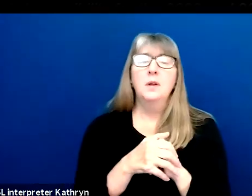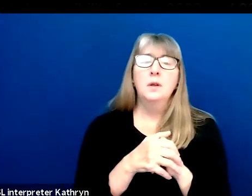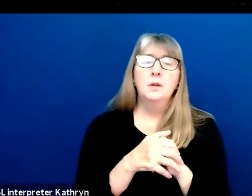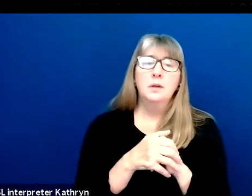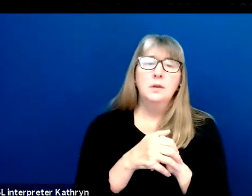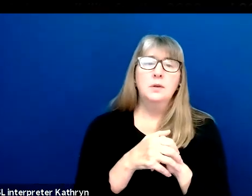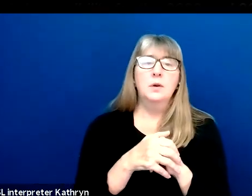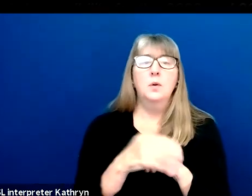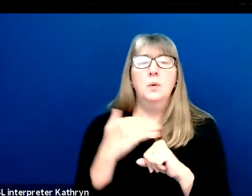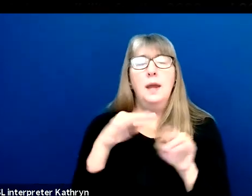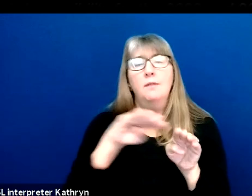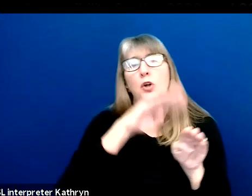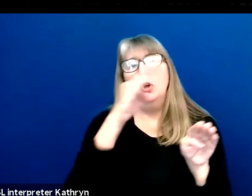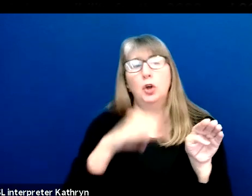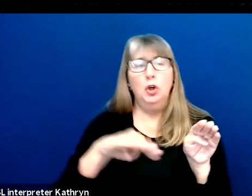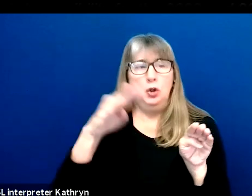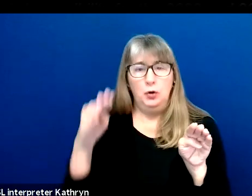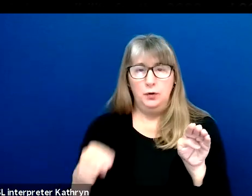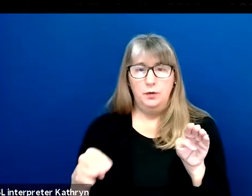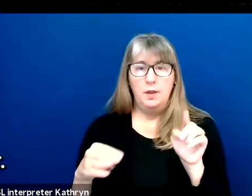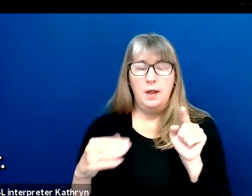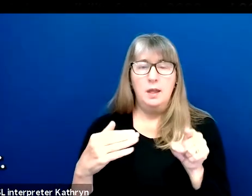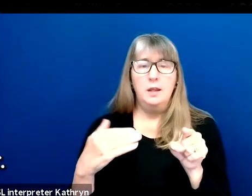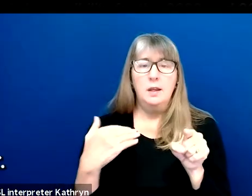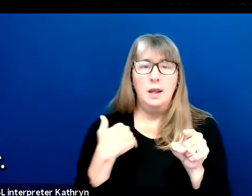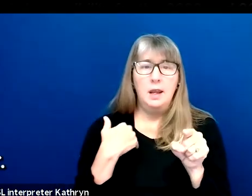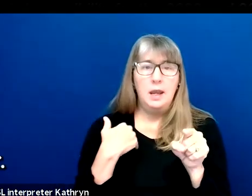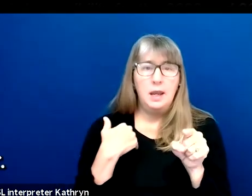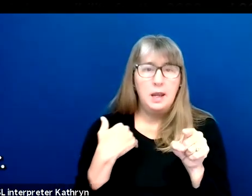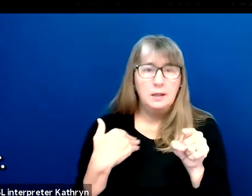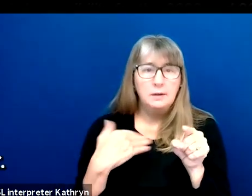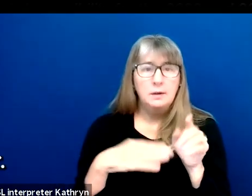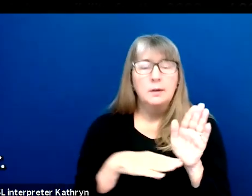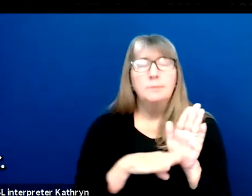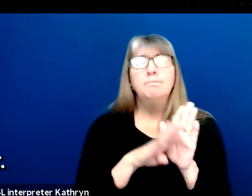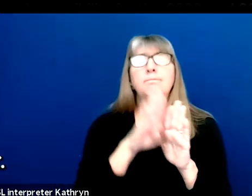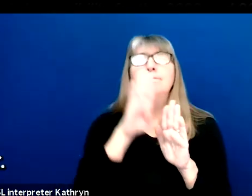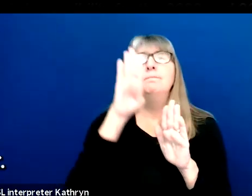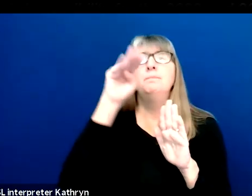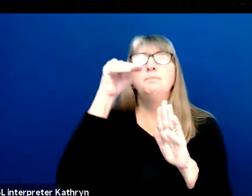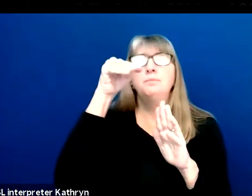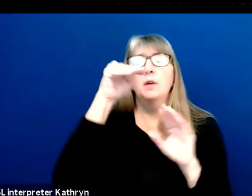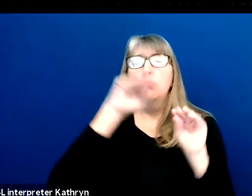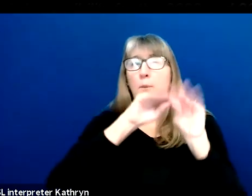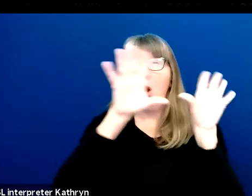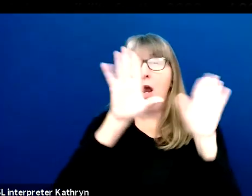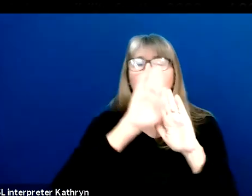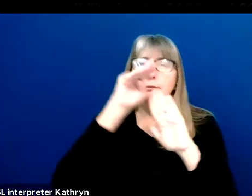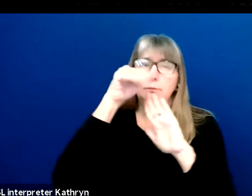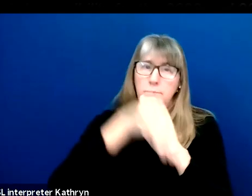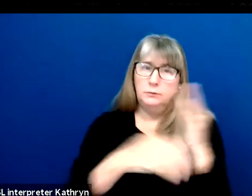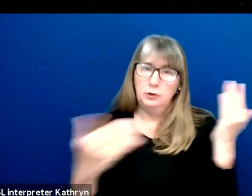type curve that has first a peak where it gets brighter and then a dip where it gets dimmer. And so when we turn this